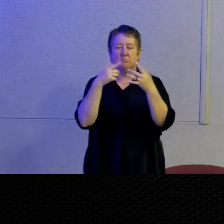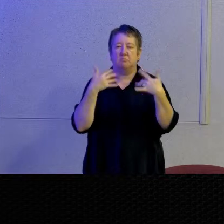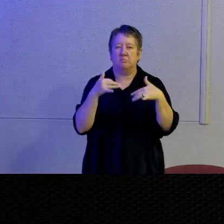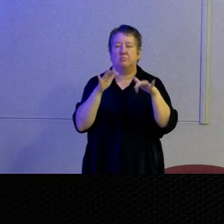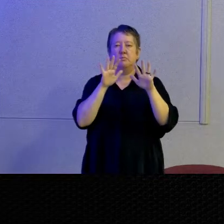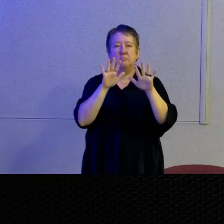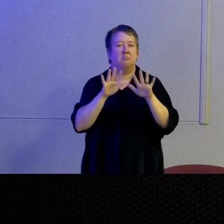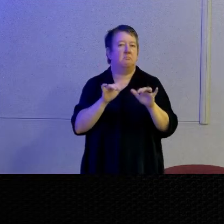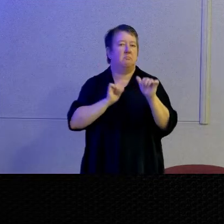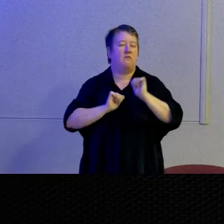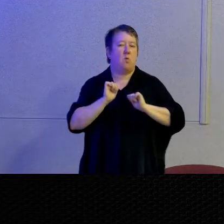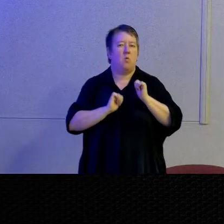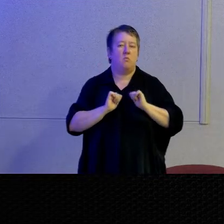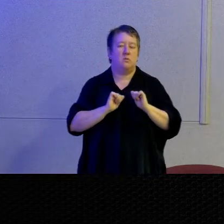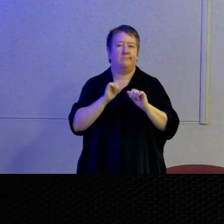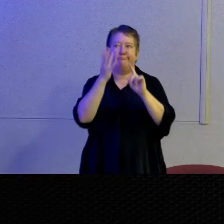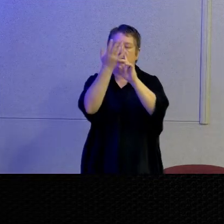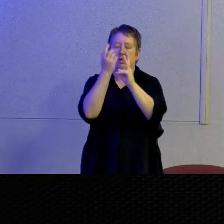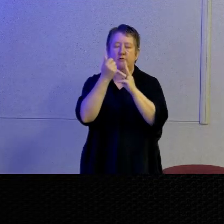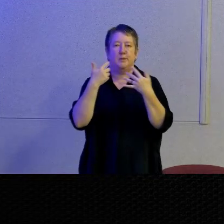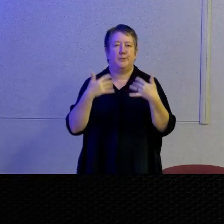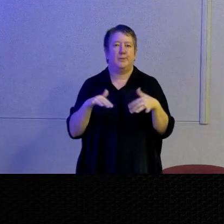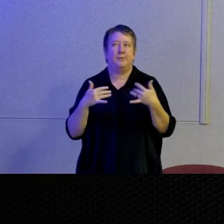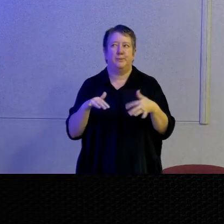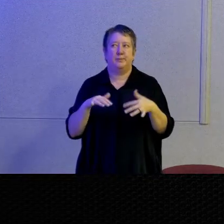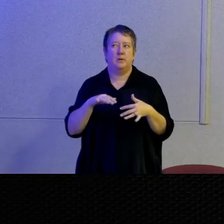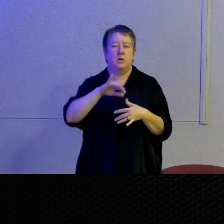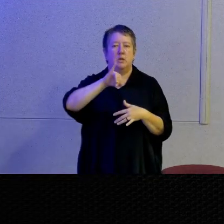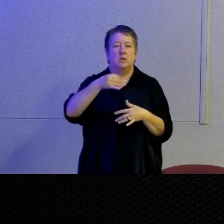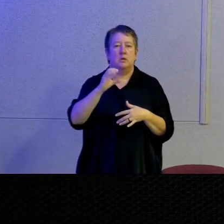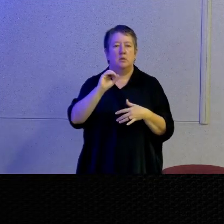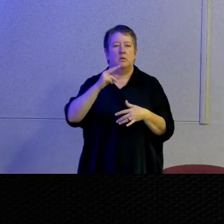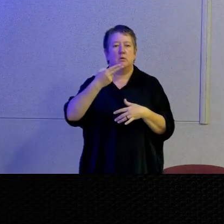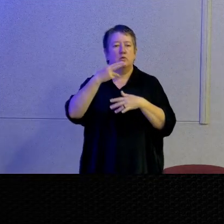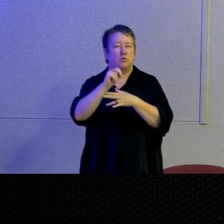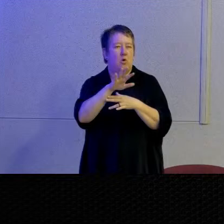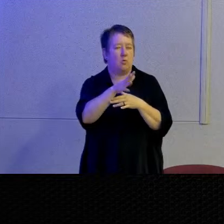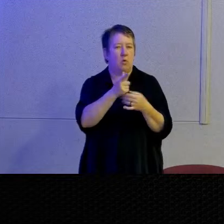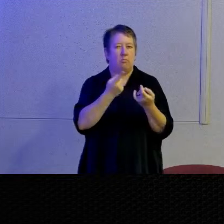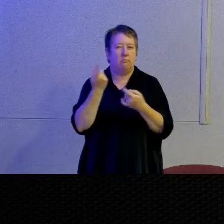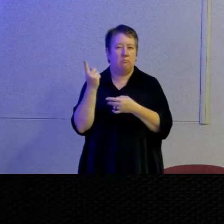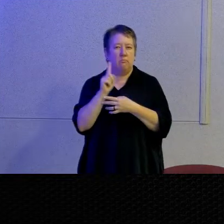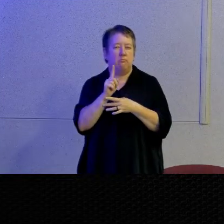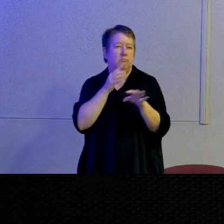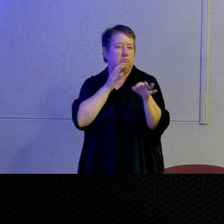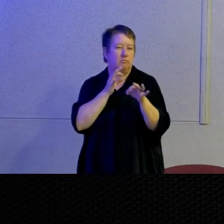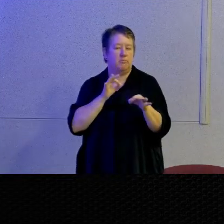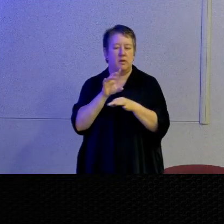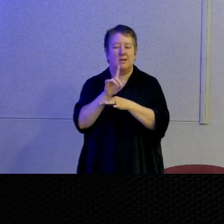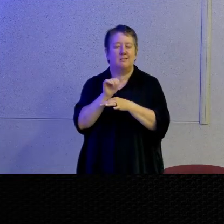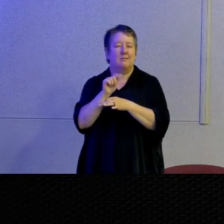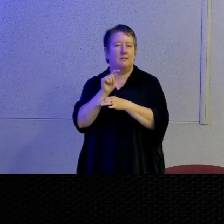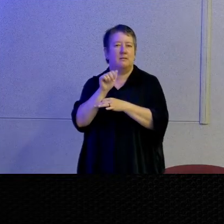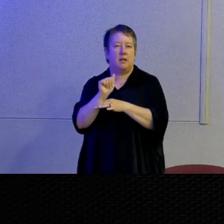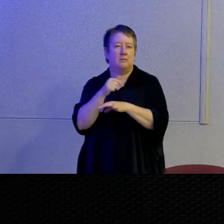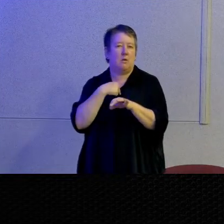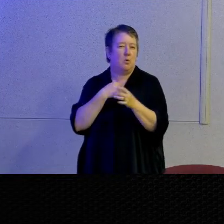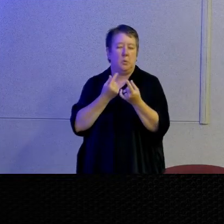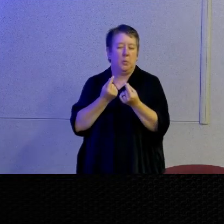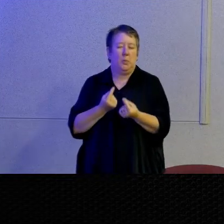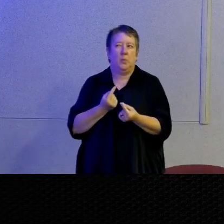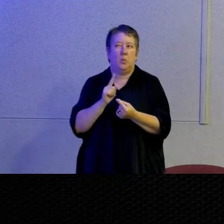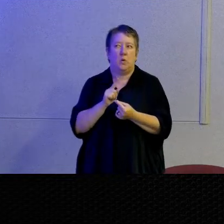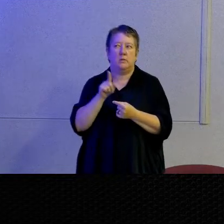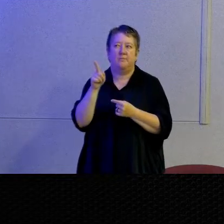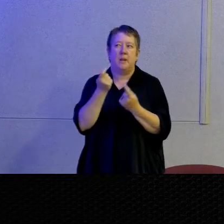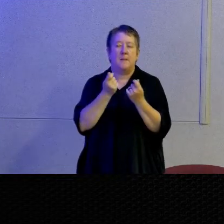incredible achievements. John will come back to what we do with all the data, but this was the money plot from last year,